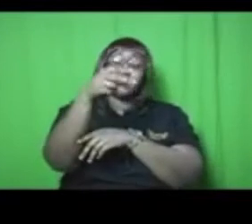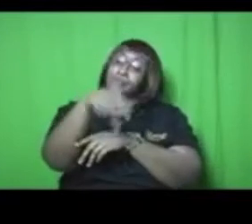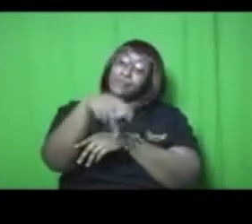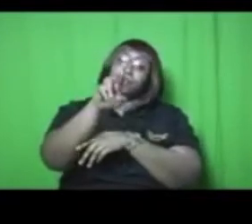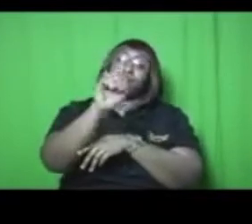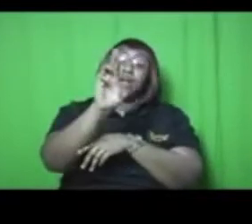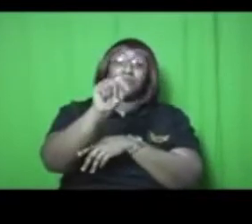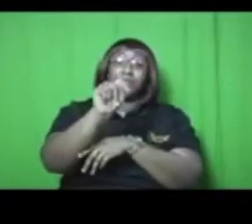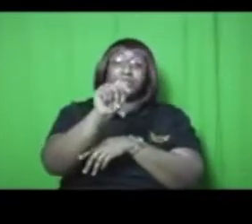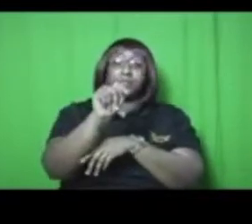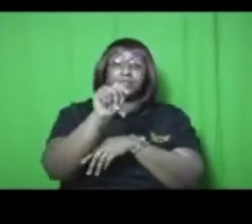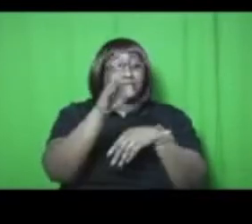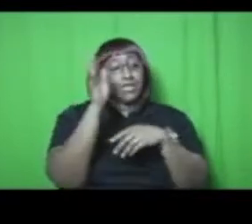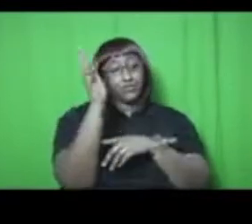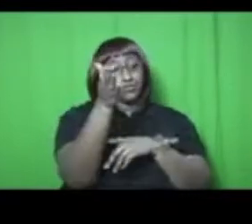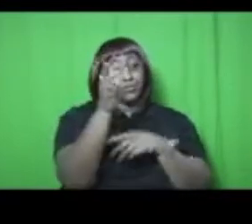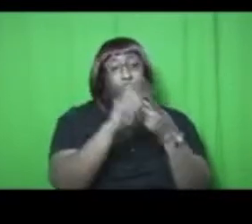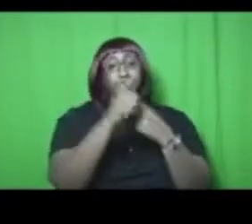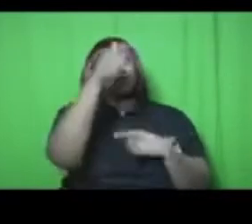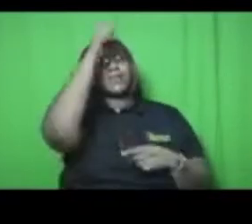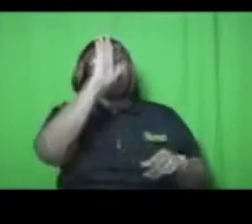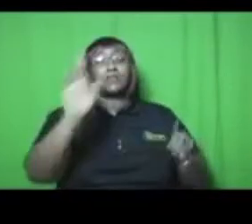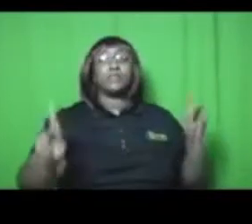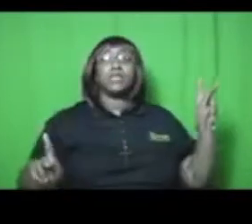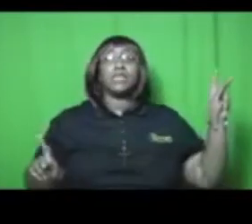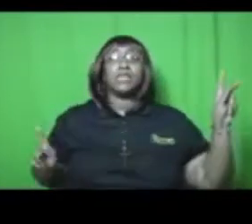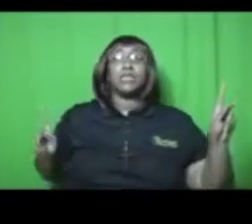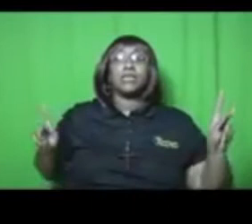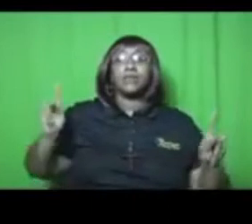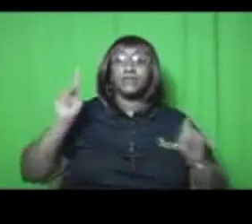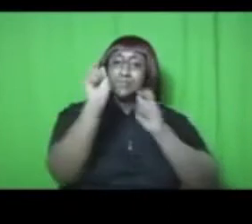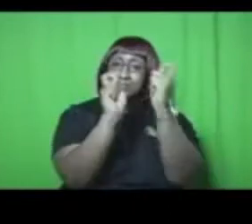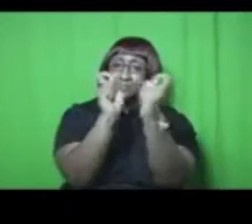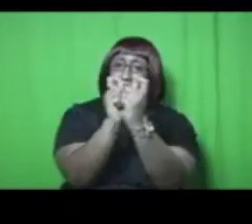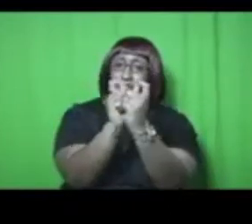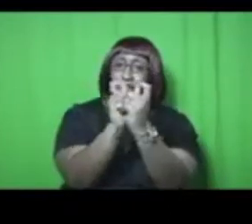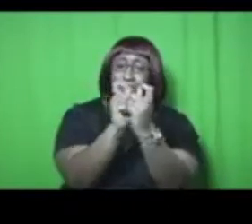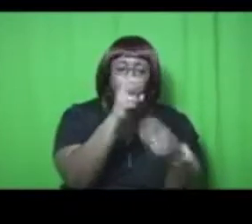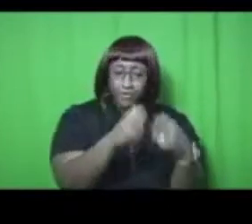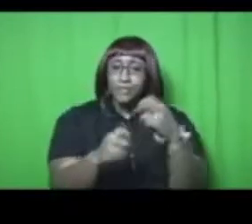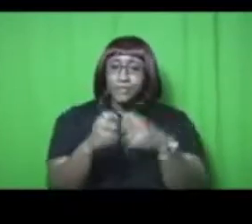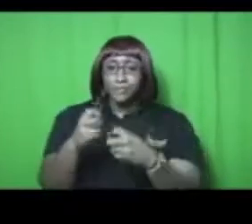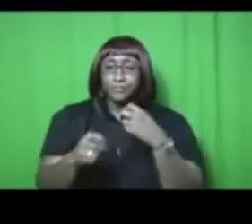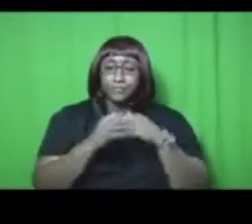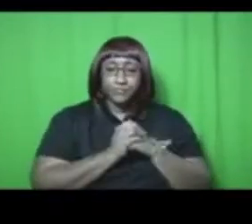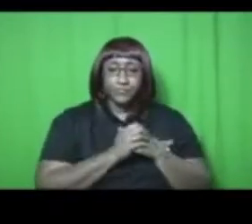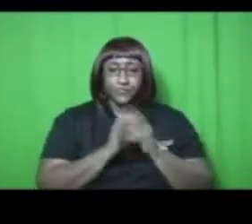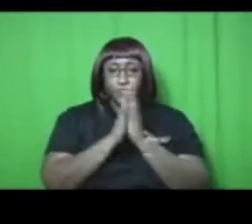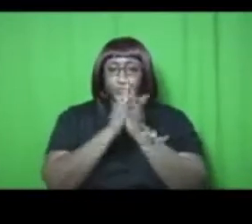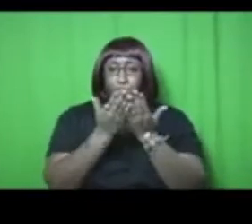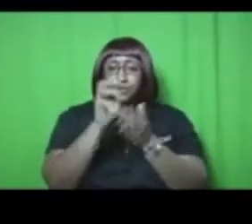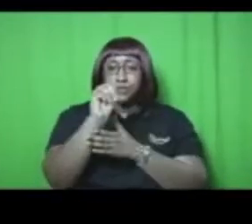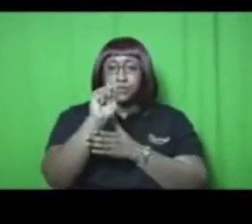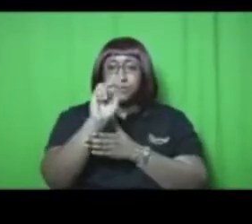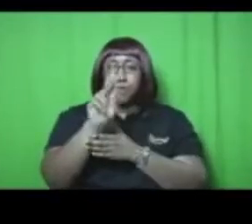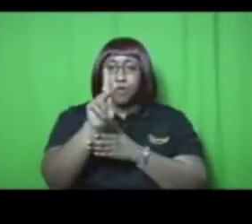word. They spoke to God's people's specific problems. Now, in the book of Mark, you